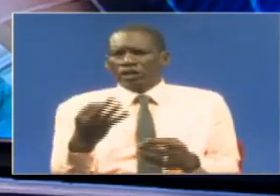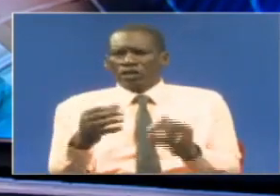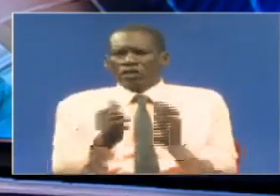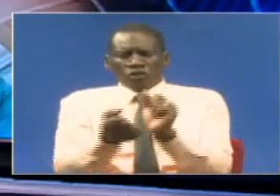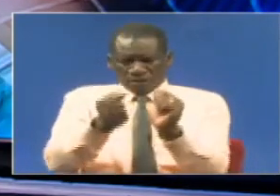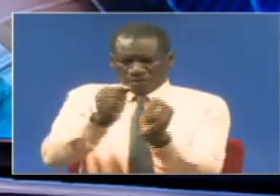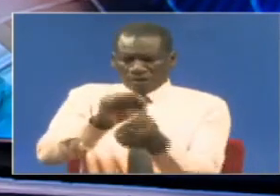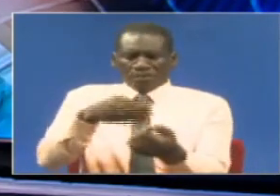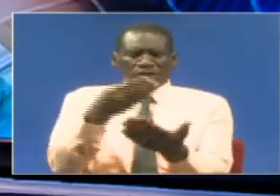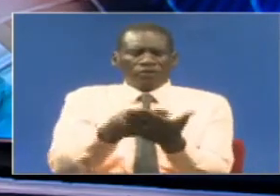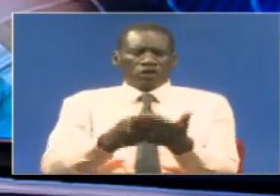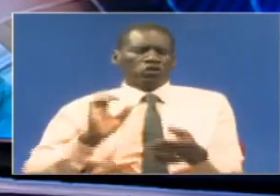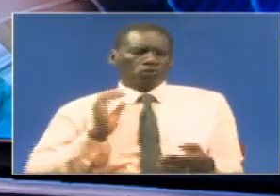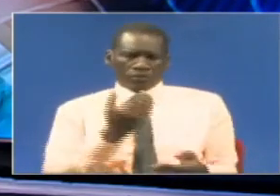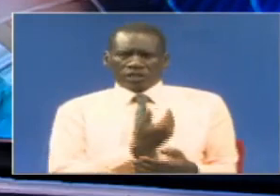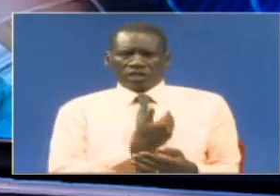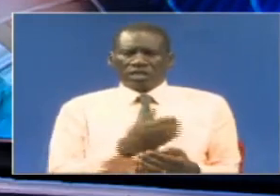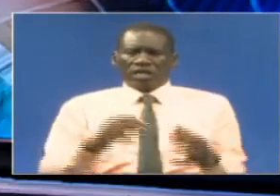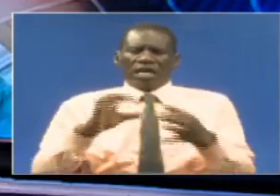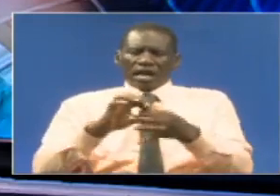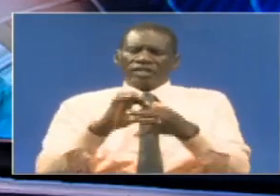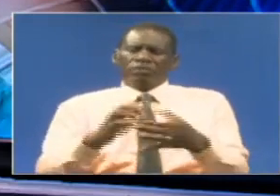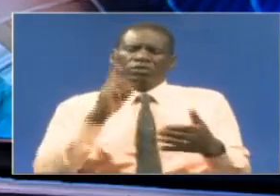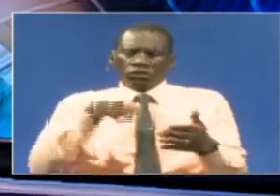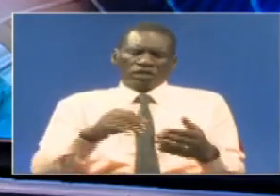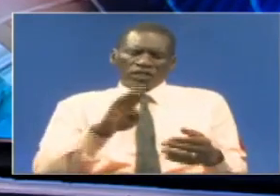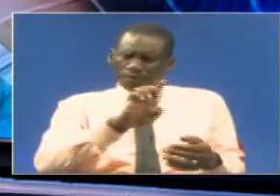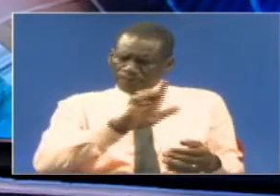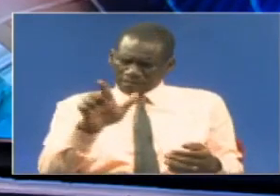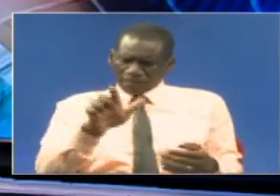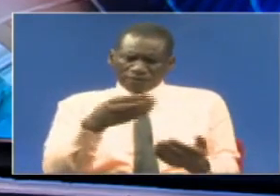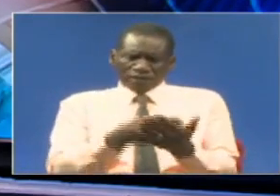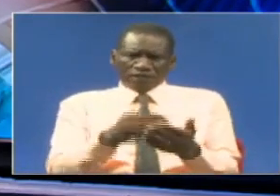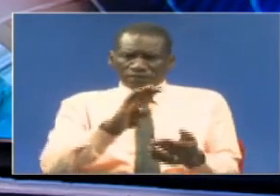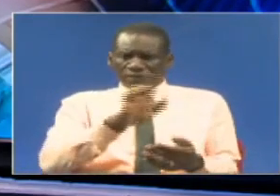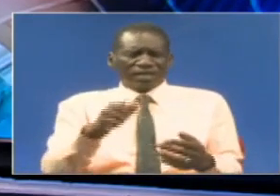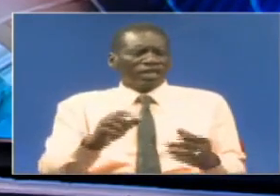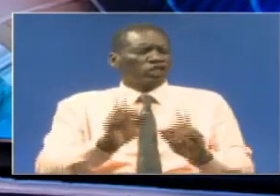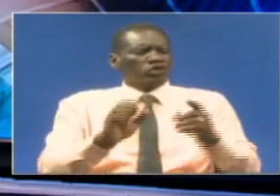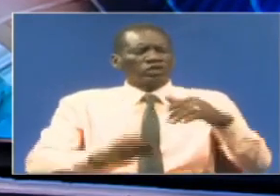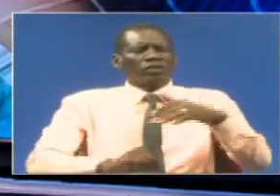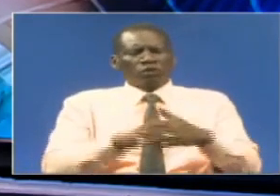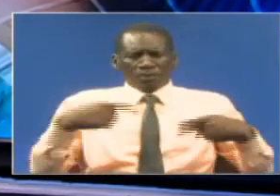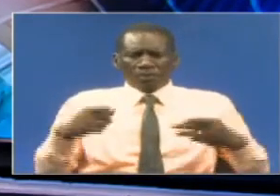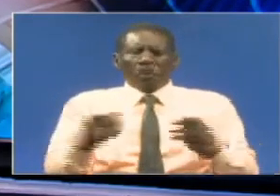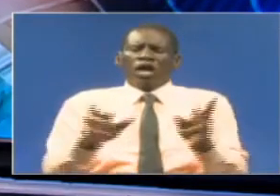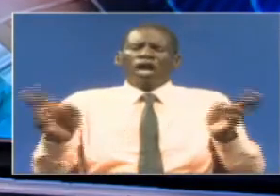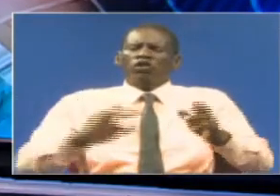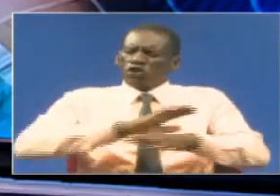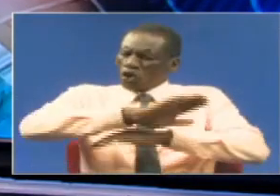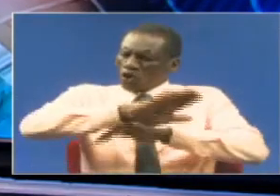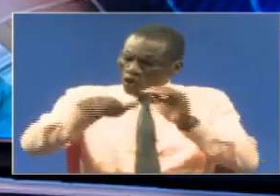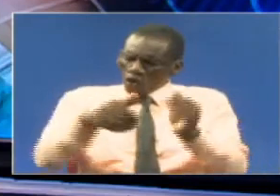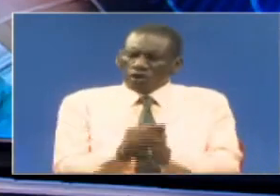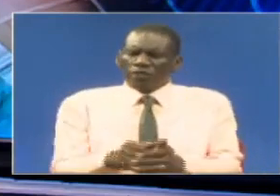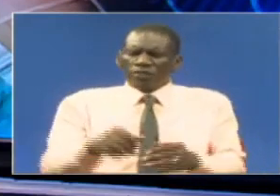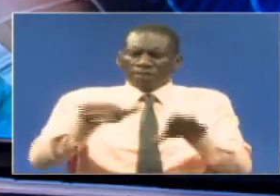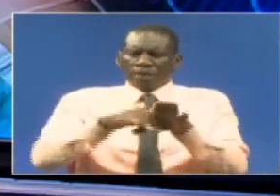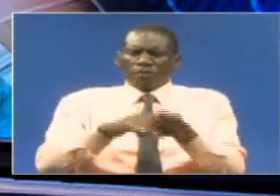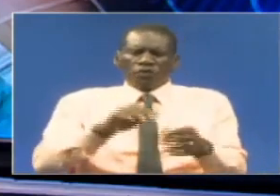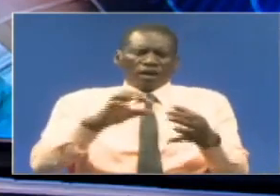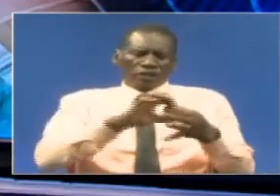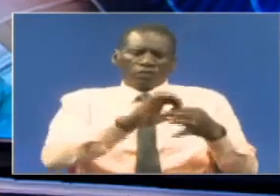by the Finance Committee. Azimio says that the bill is, quote, anti-people, and that already all their members have been urged to reject it in